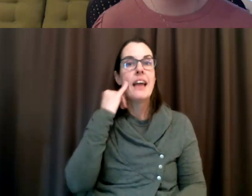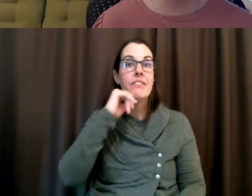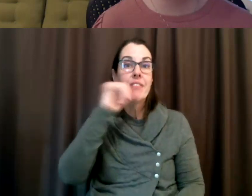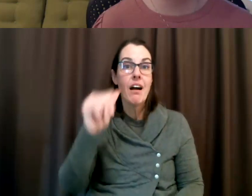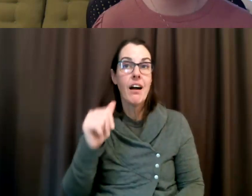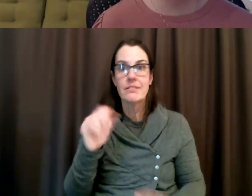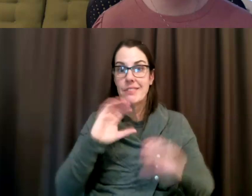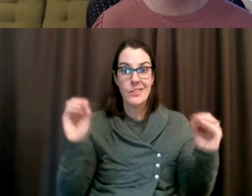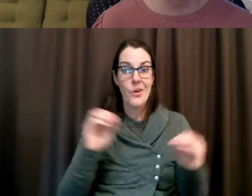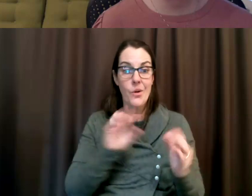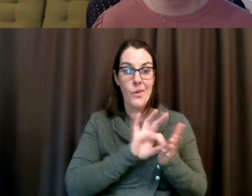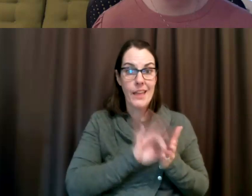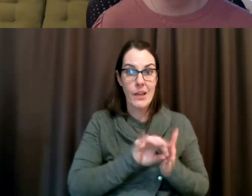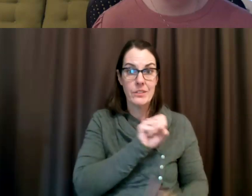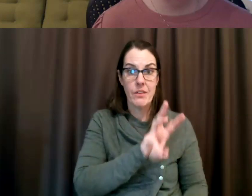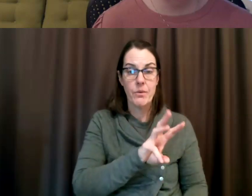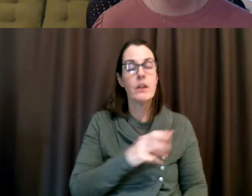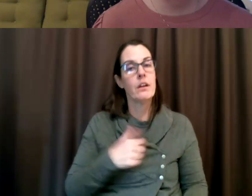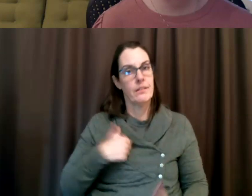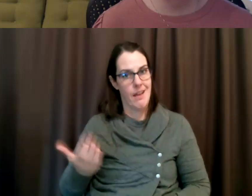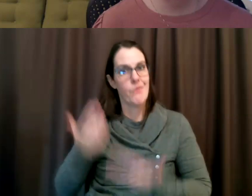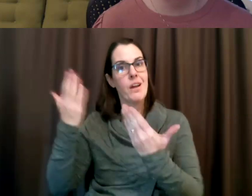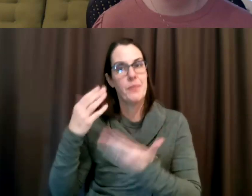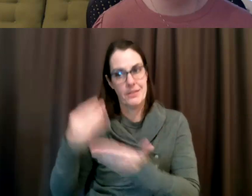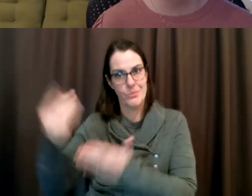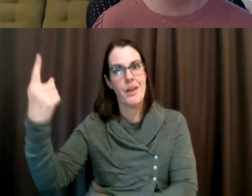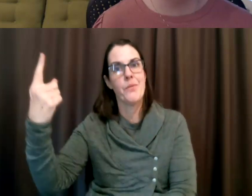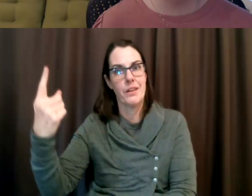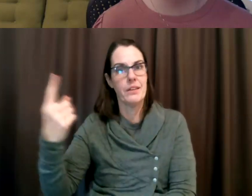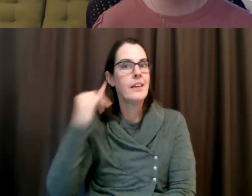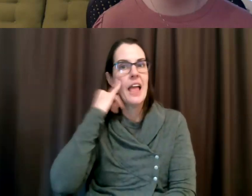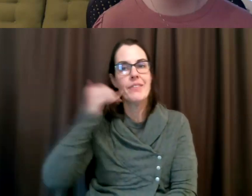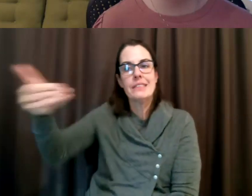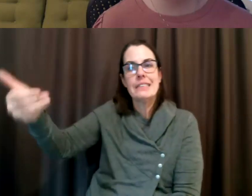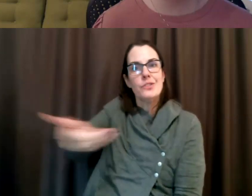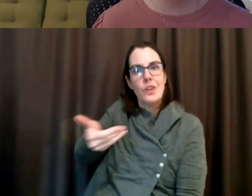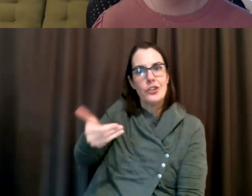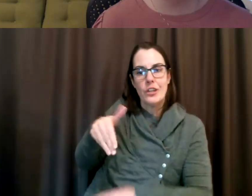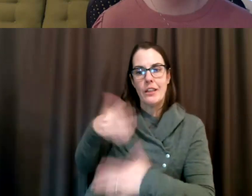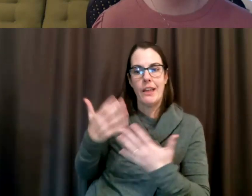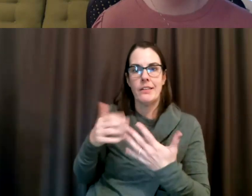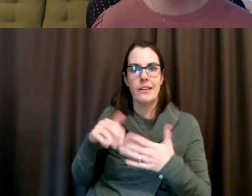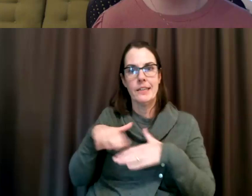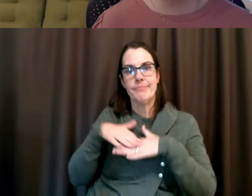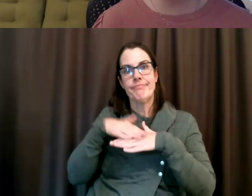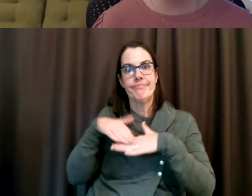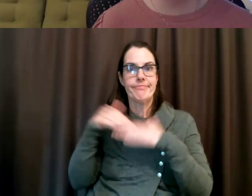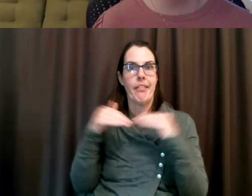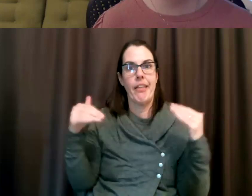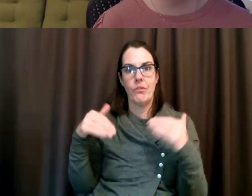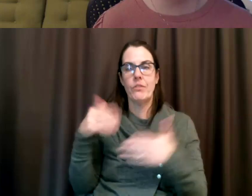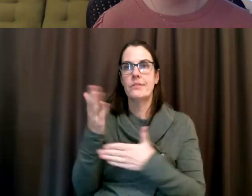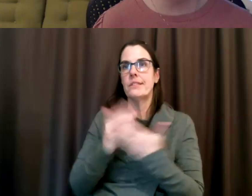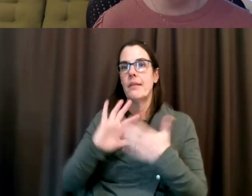software, first of all, it's recommended that you get one, even just like an introductory level subscription to some sort of a